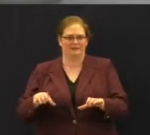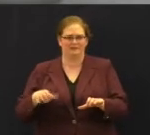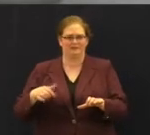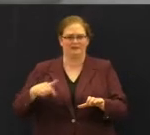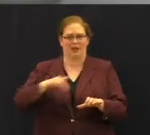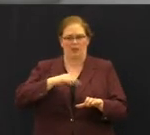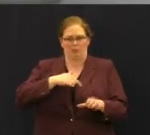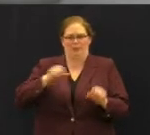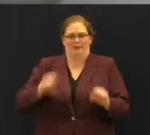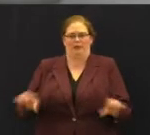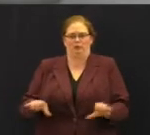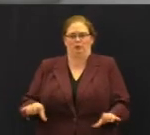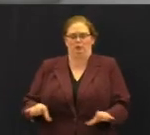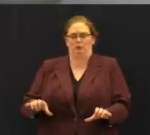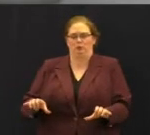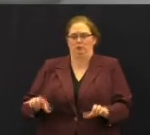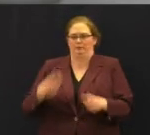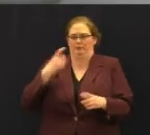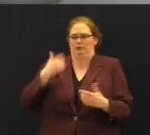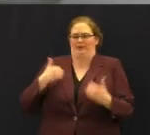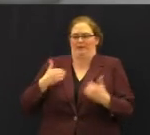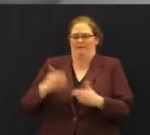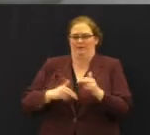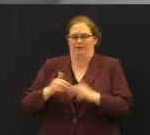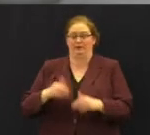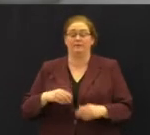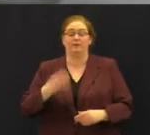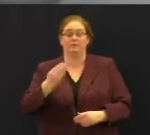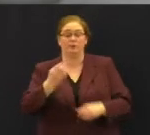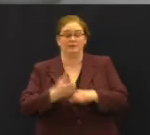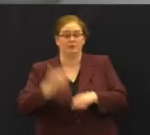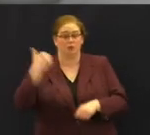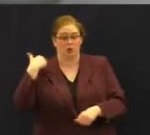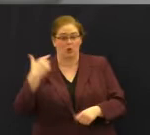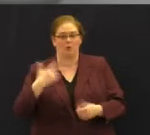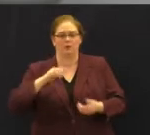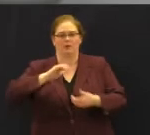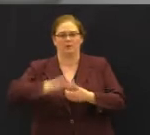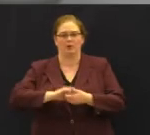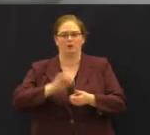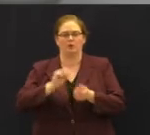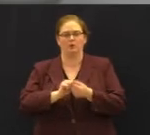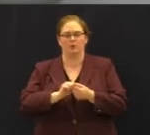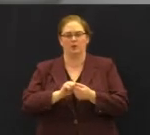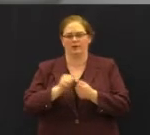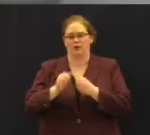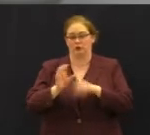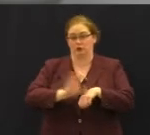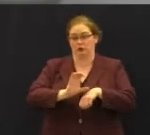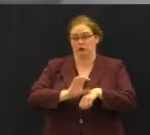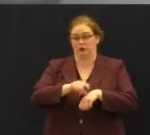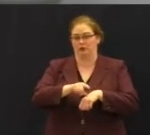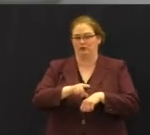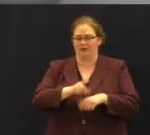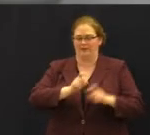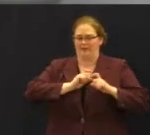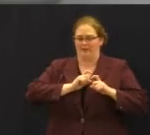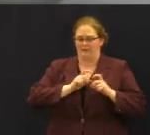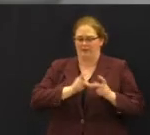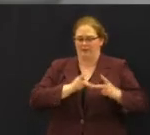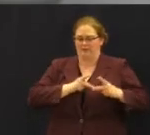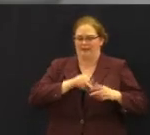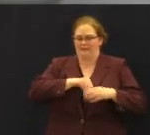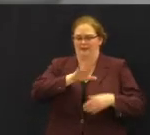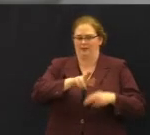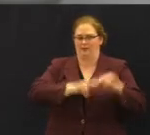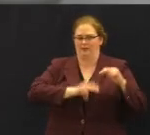we can do in that building. About 14 years ago, we partnered with the Catholic Church, where they gave us a place in their building where we